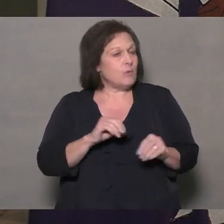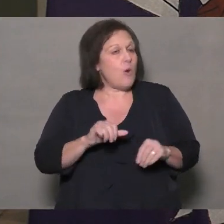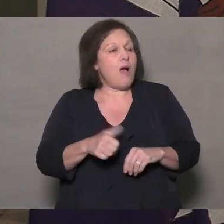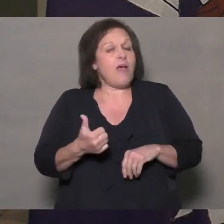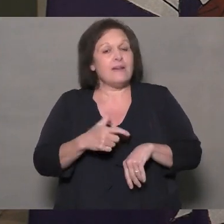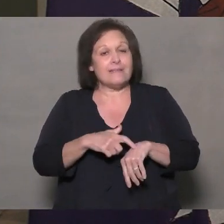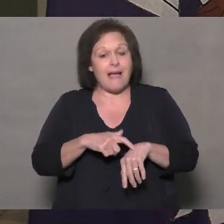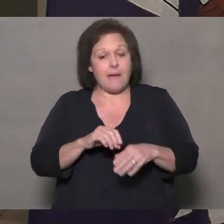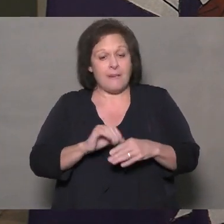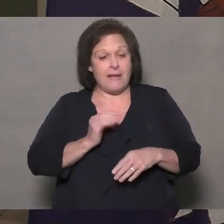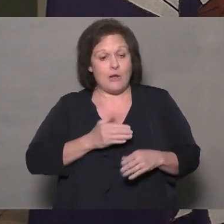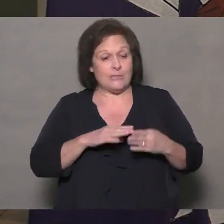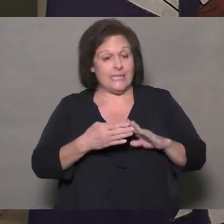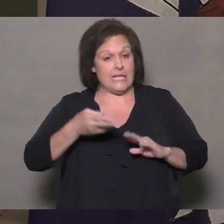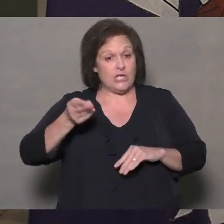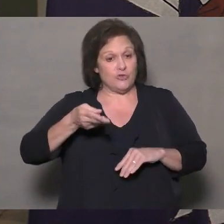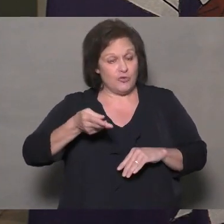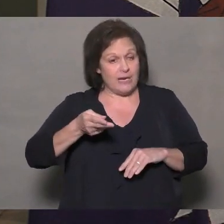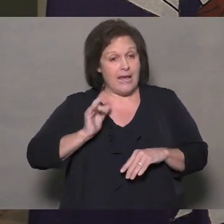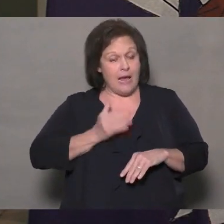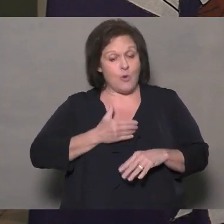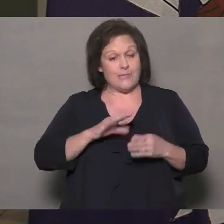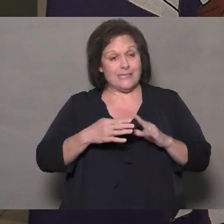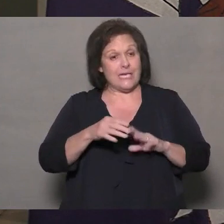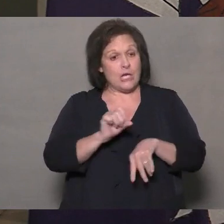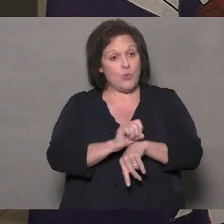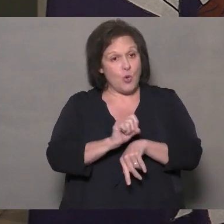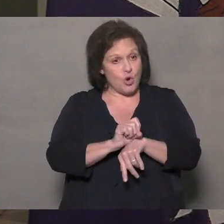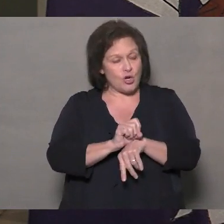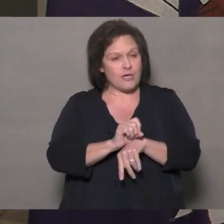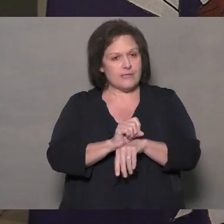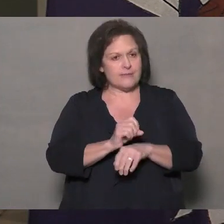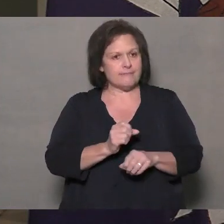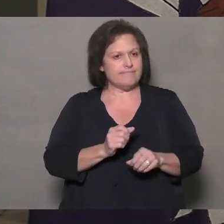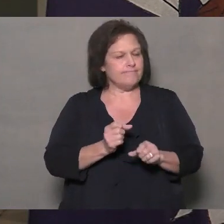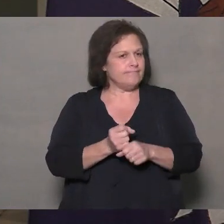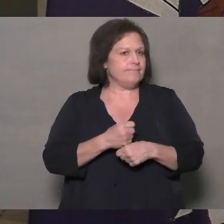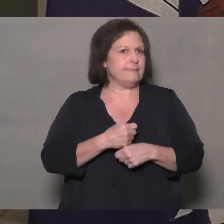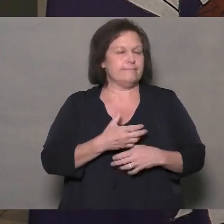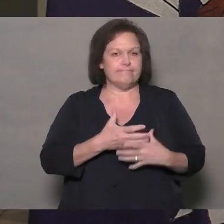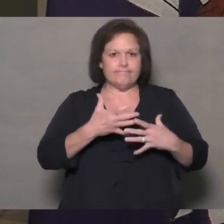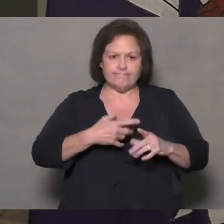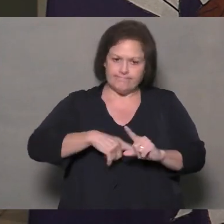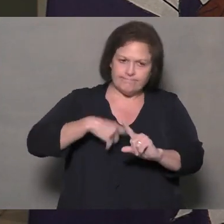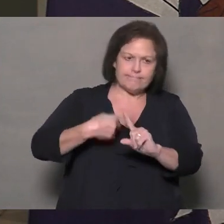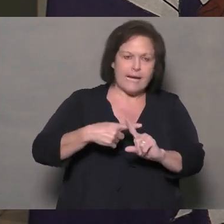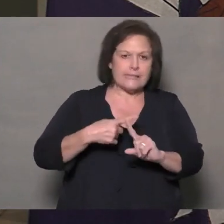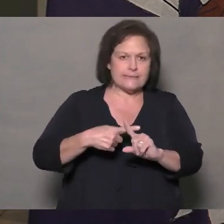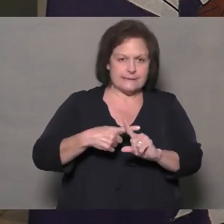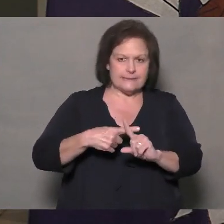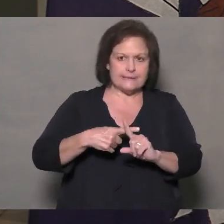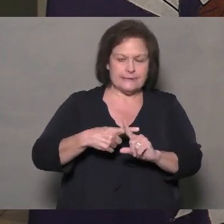city's history can our city workers make a more positive impact than right now.